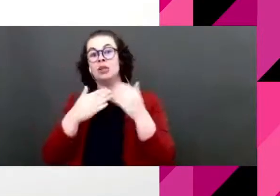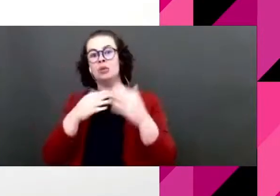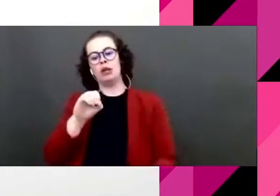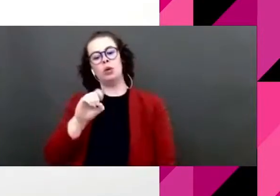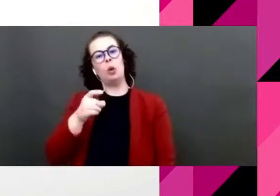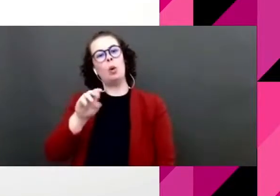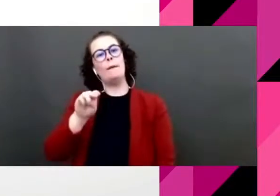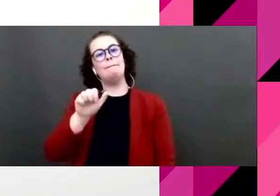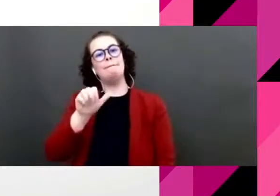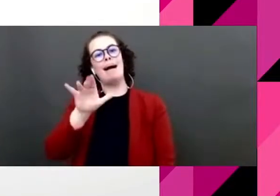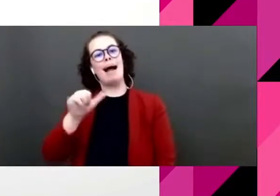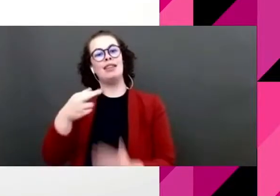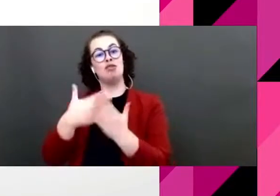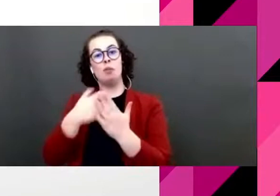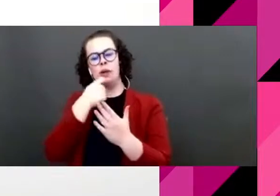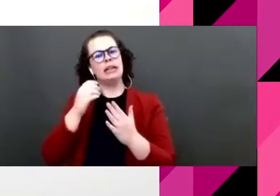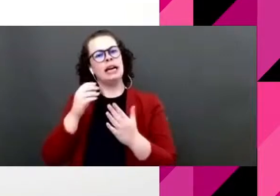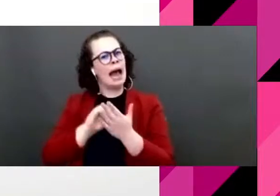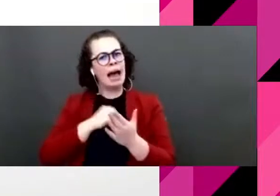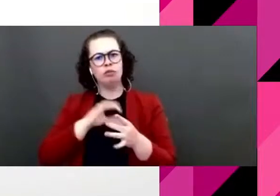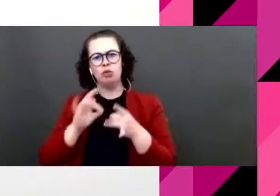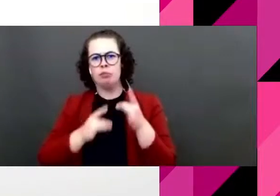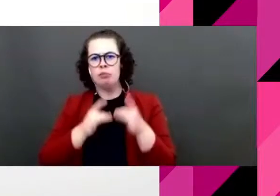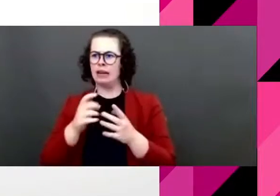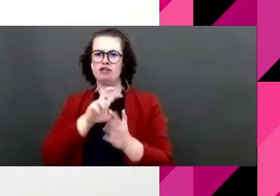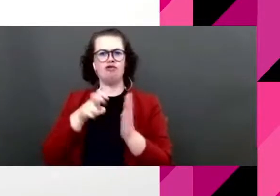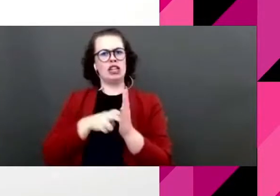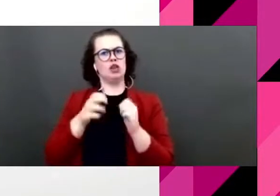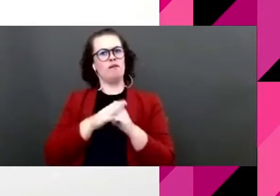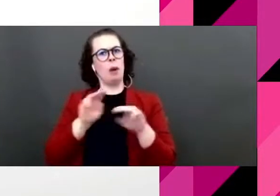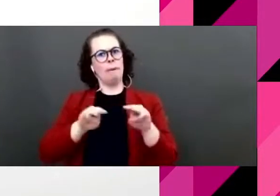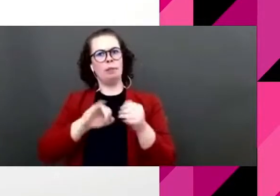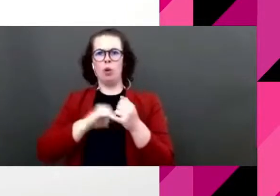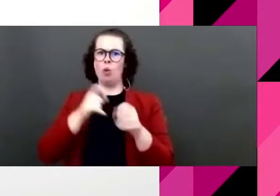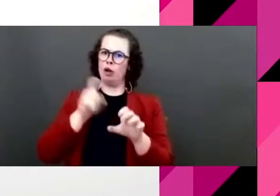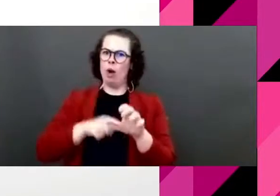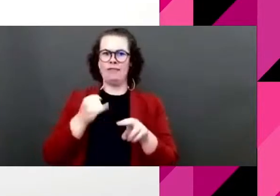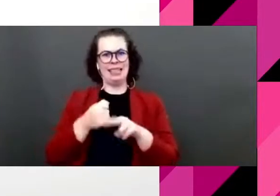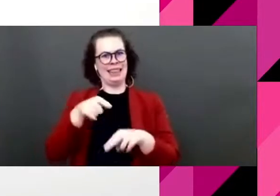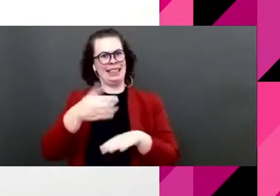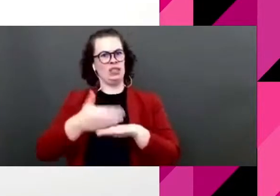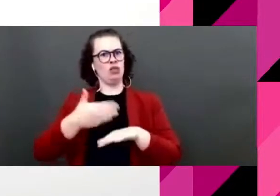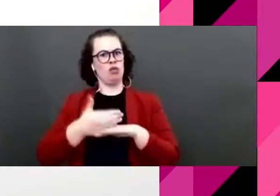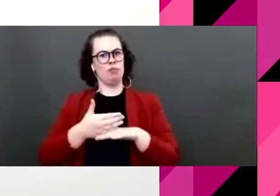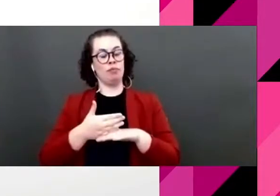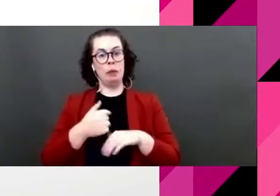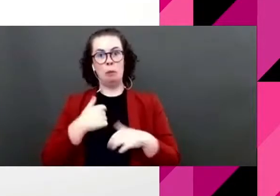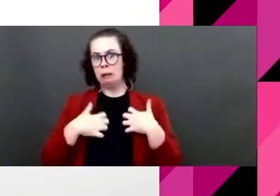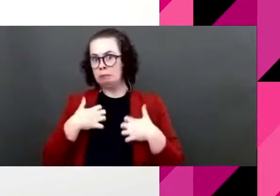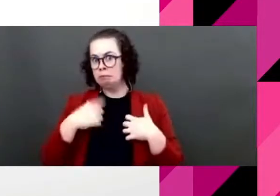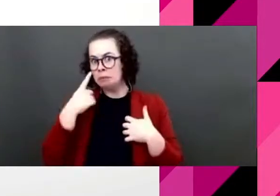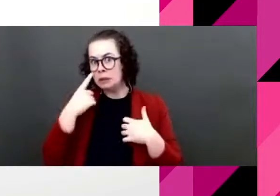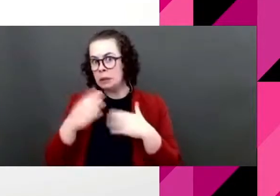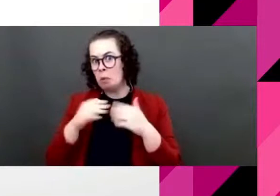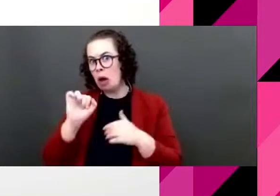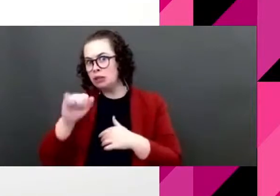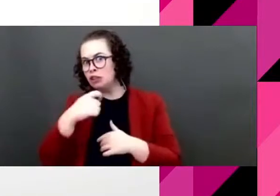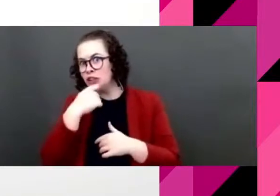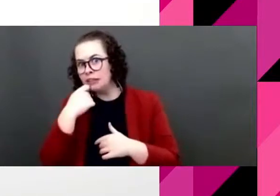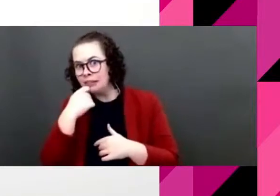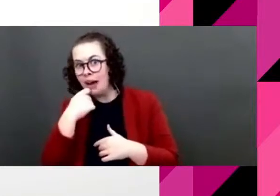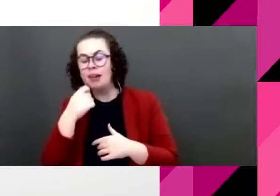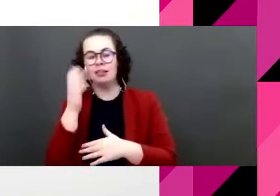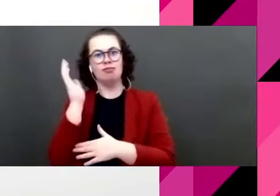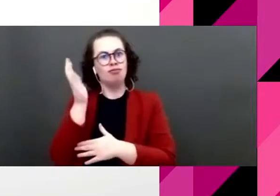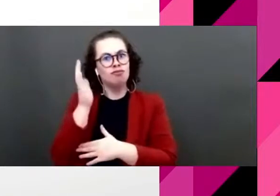for the creation of a register of qualified intermediaries. We look forward to hearing from Catherine about how intermediaries have improved the